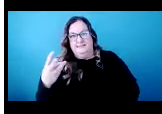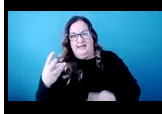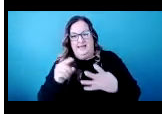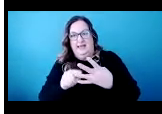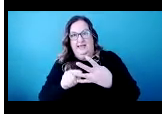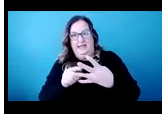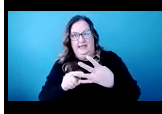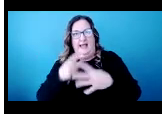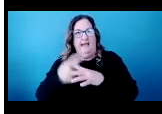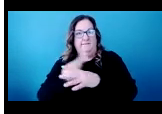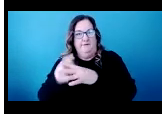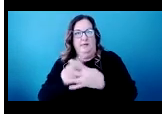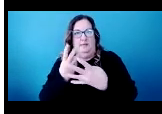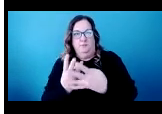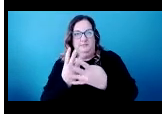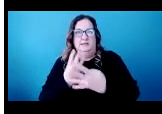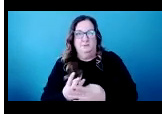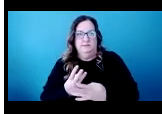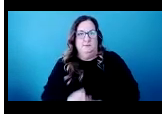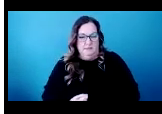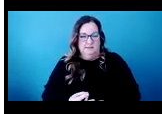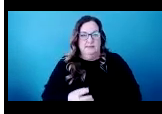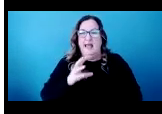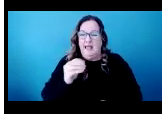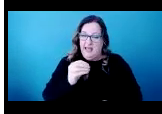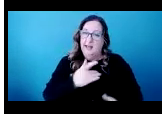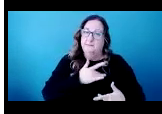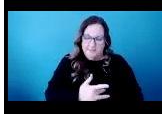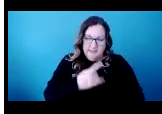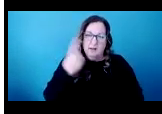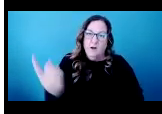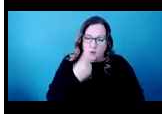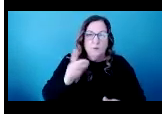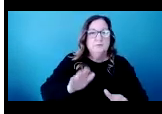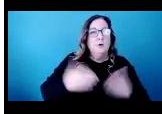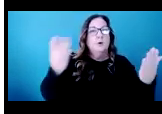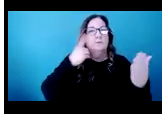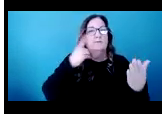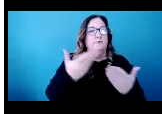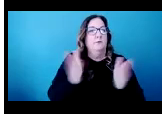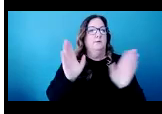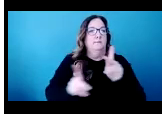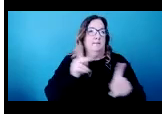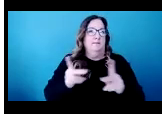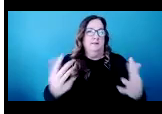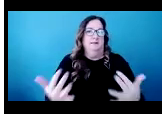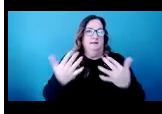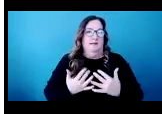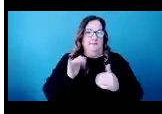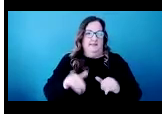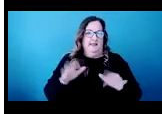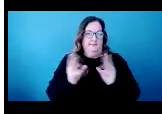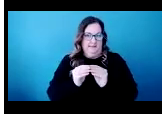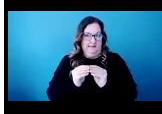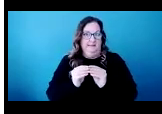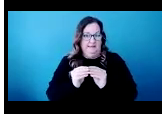to the public unless, well, I shouldn't say always, always, because sometimes it's posted it's a private meeting. But for the most part, any of these